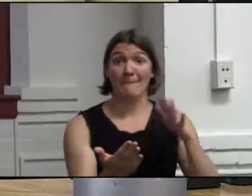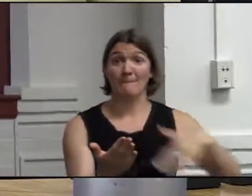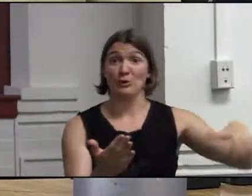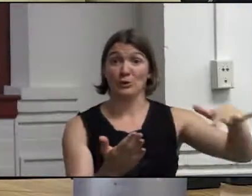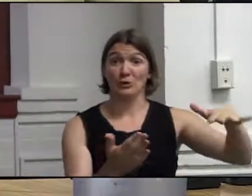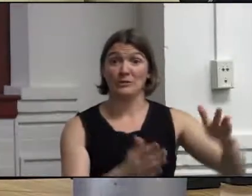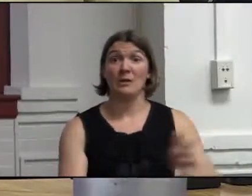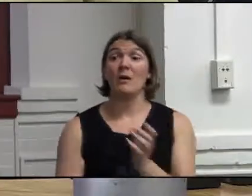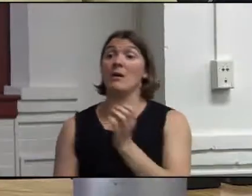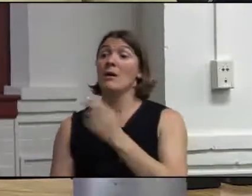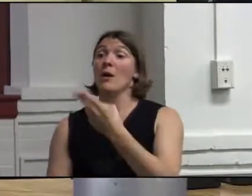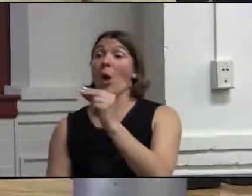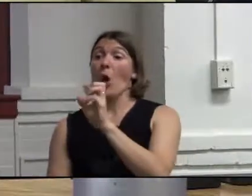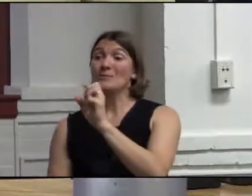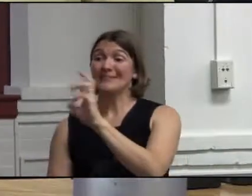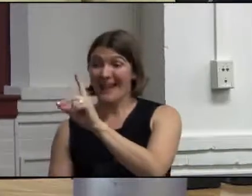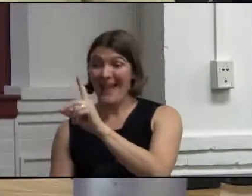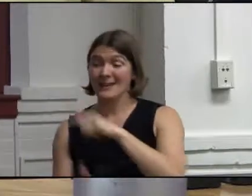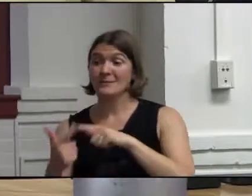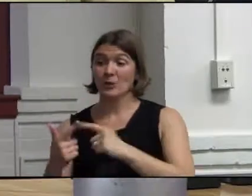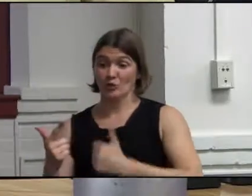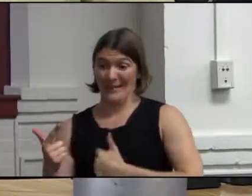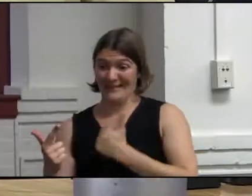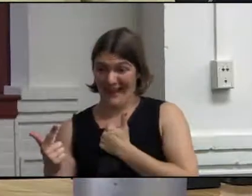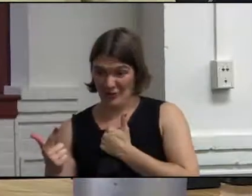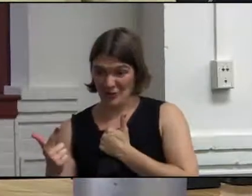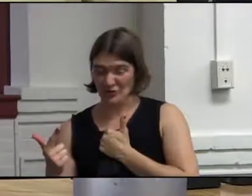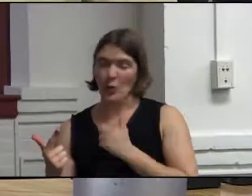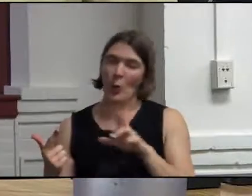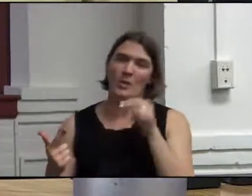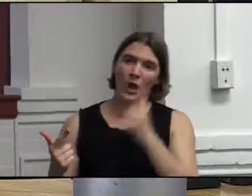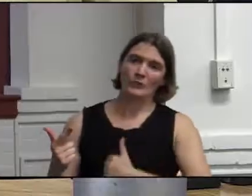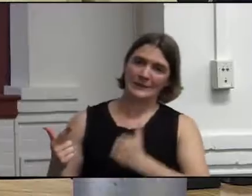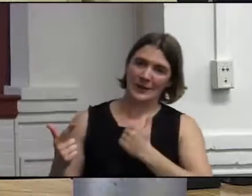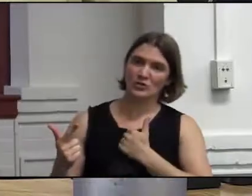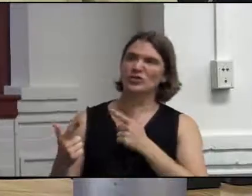and non-residential is set by the state based on how much